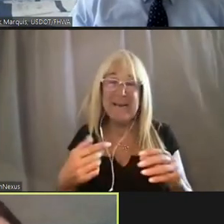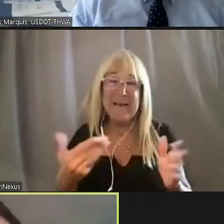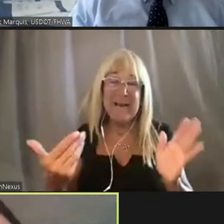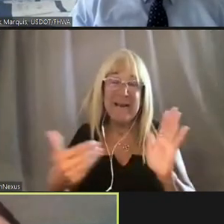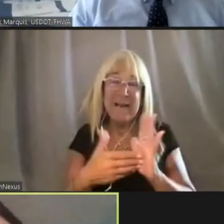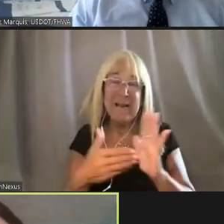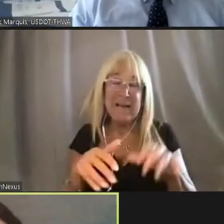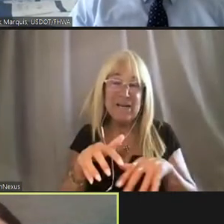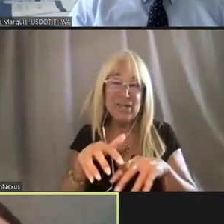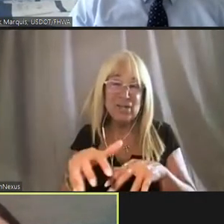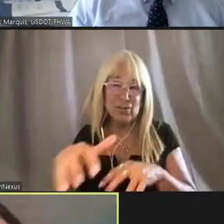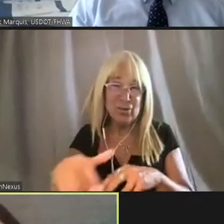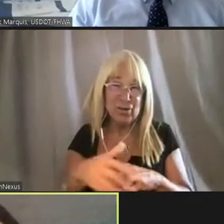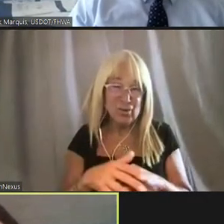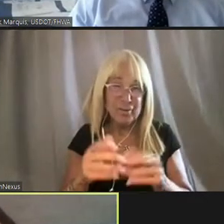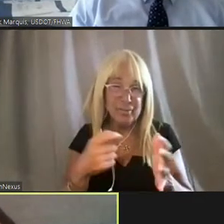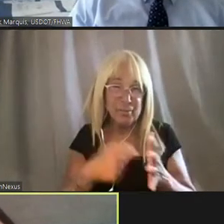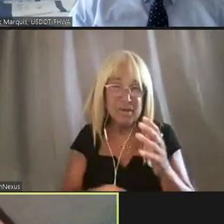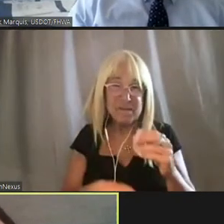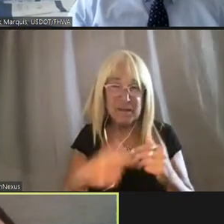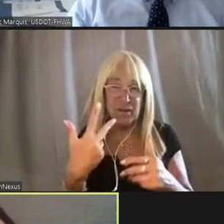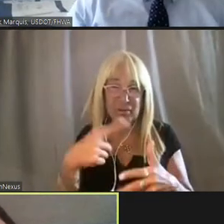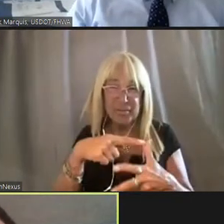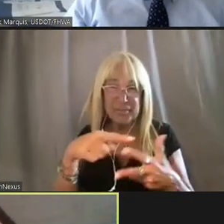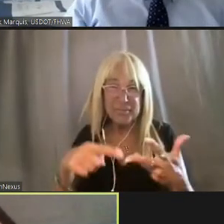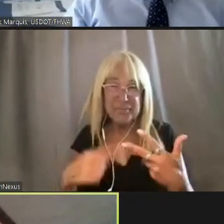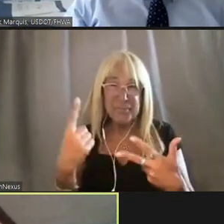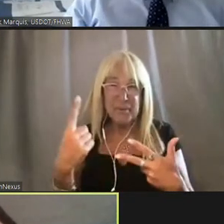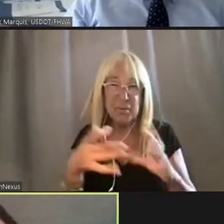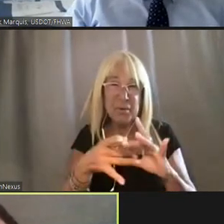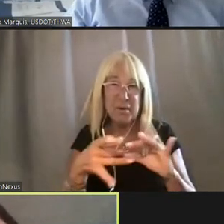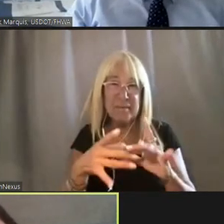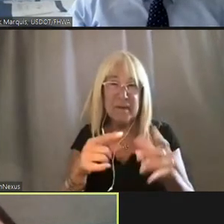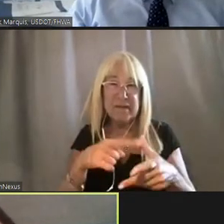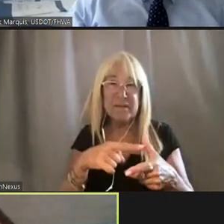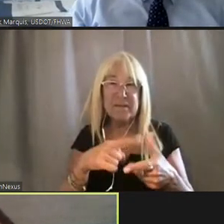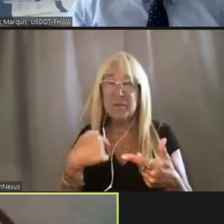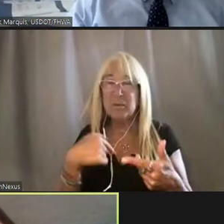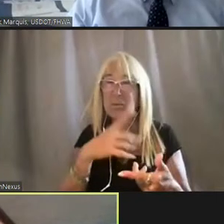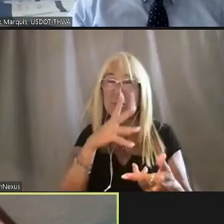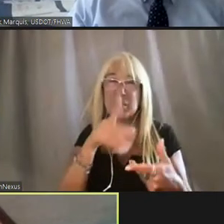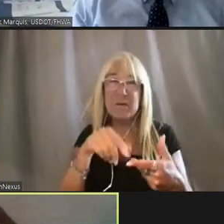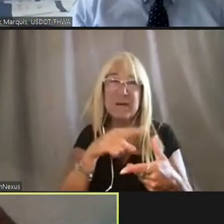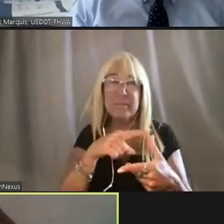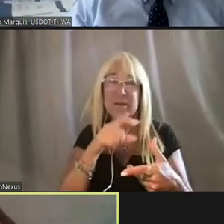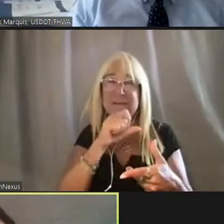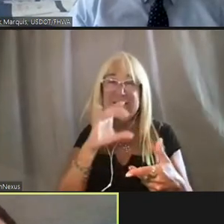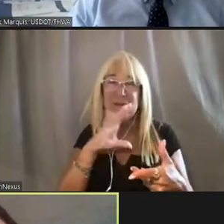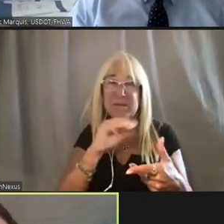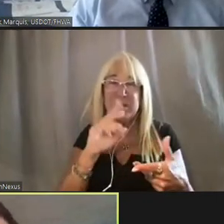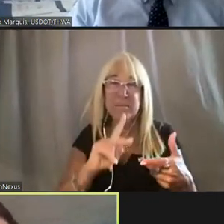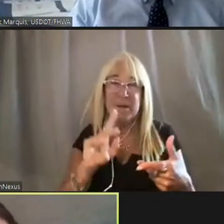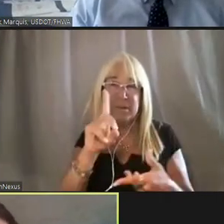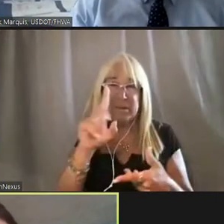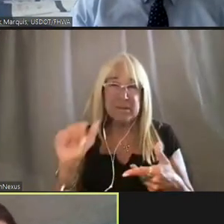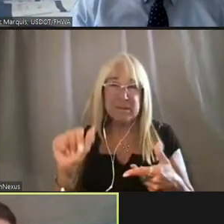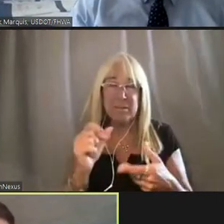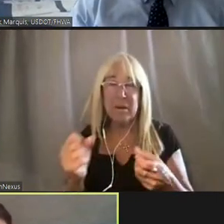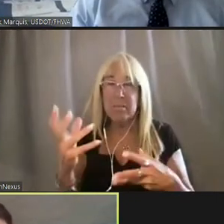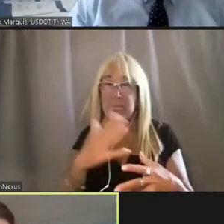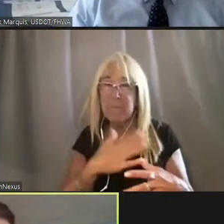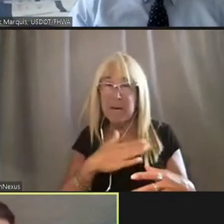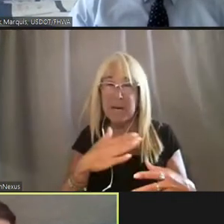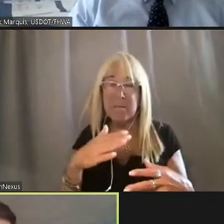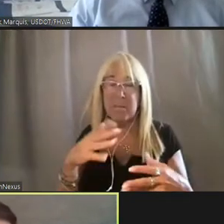like to just raise three points so one I want to say what message are we sending to seniors and those who are disabled many of my neighbors have